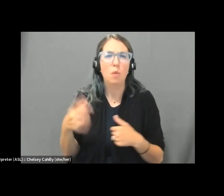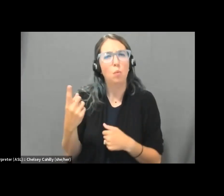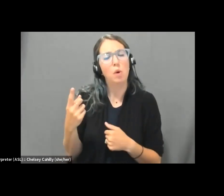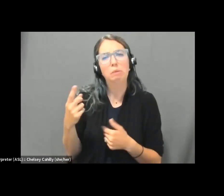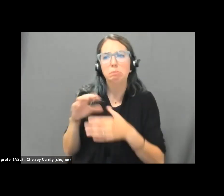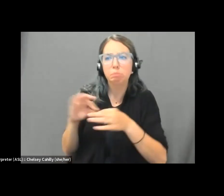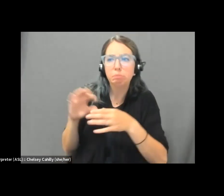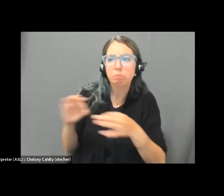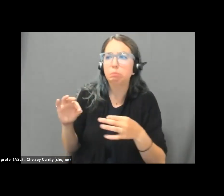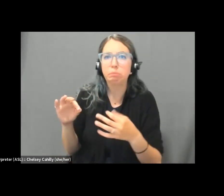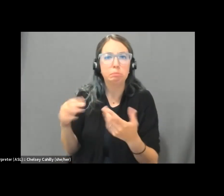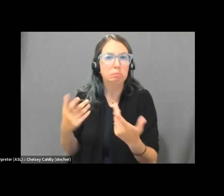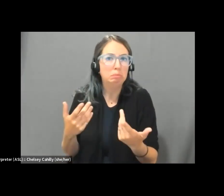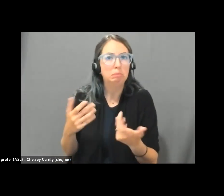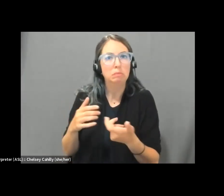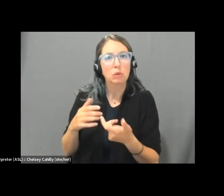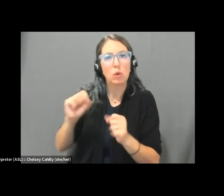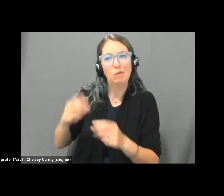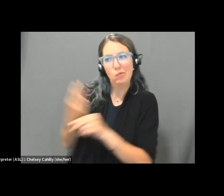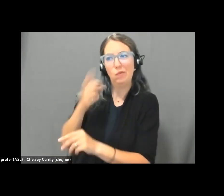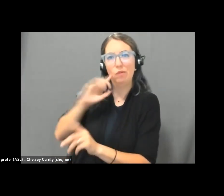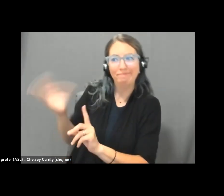run. Jess, would you add anything to that?